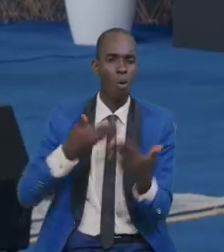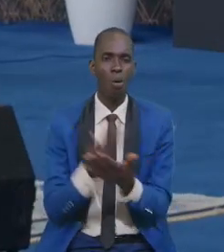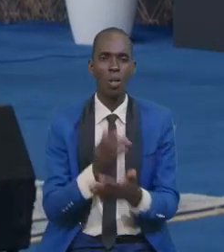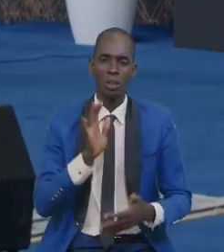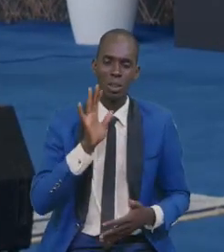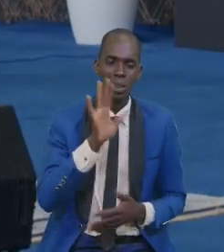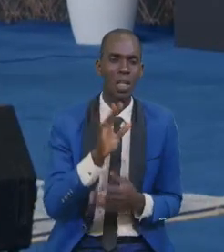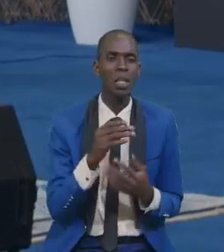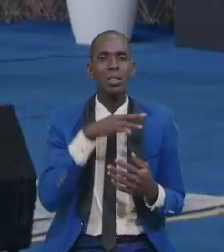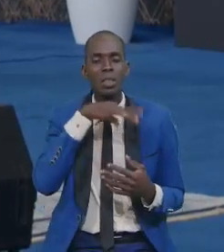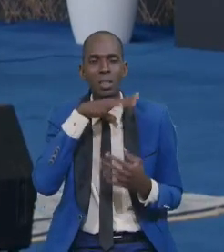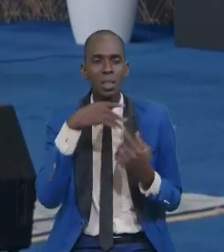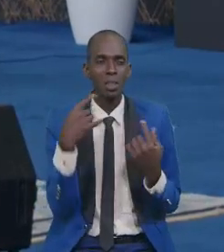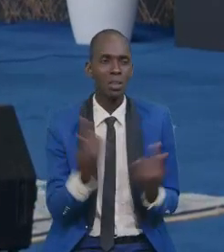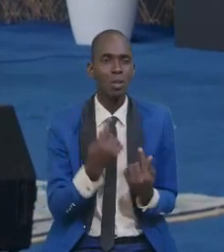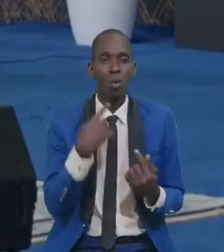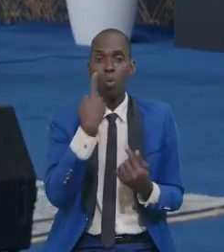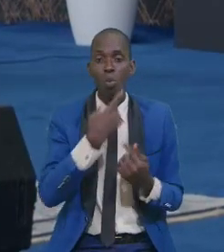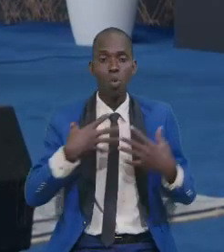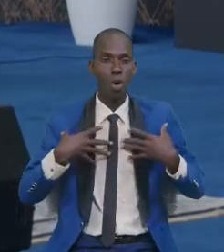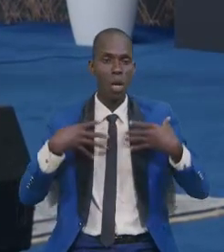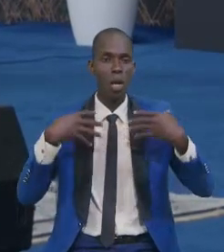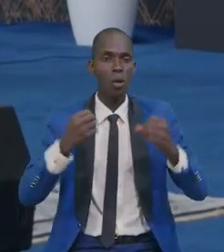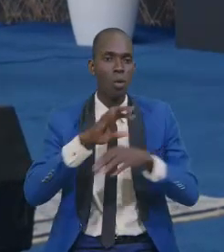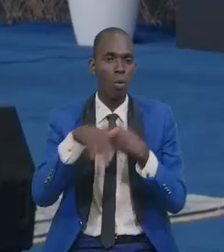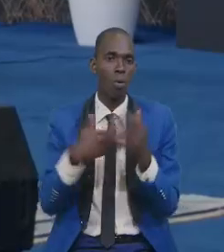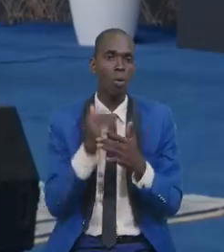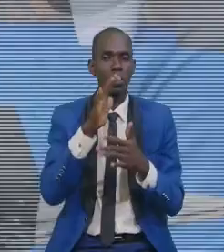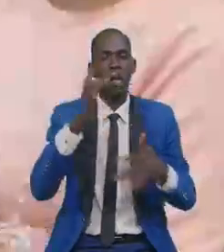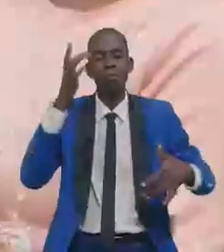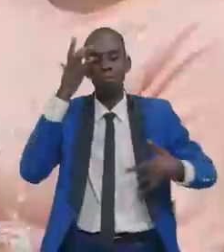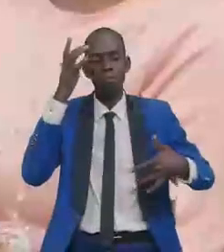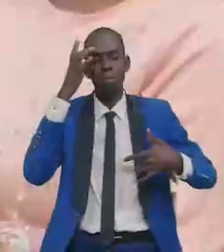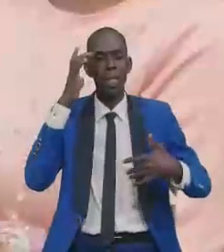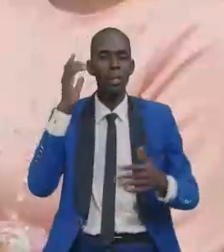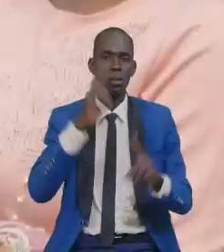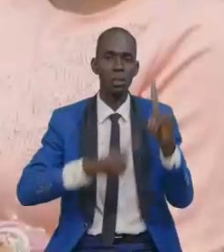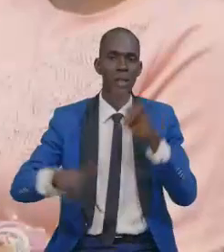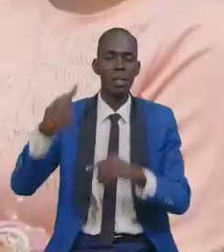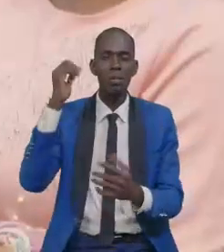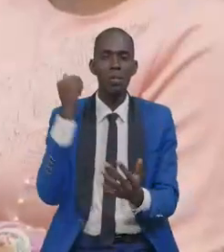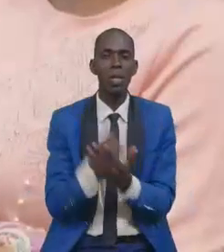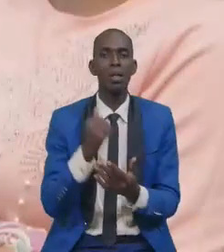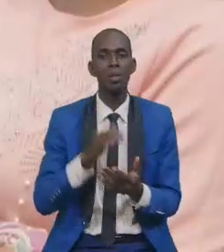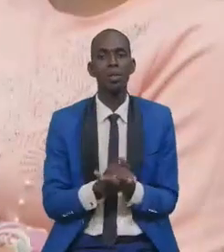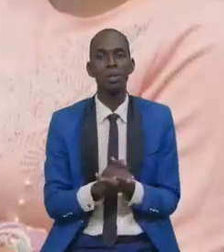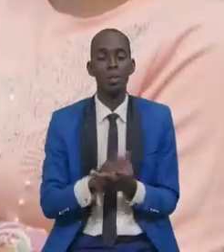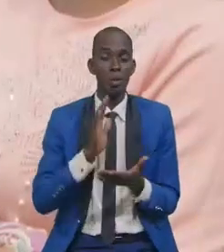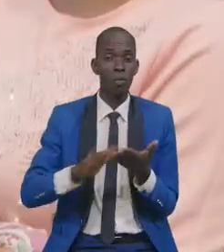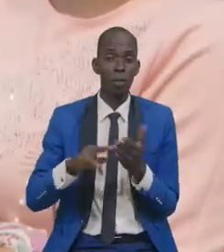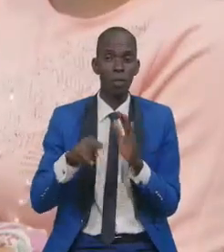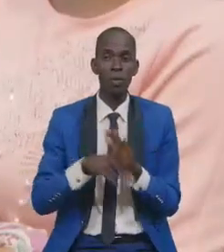who healeth all thy diseases. Amen. Forgiveness has come